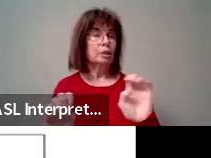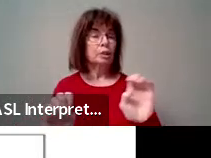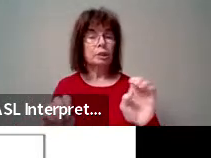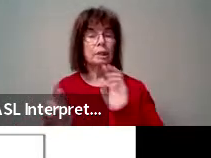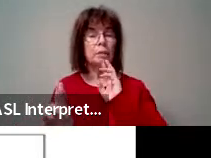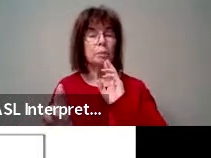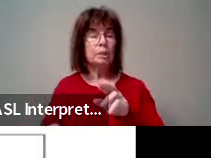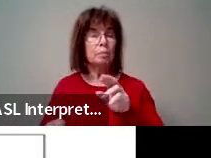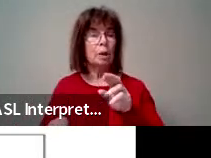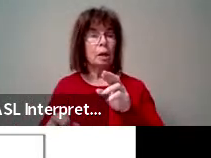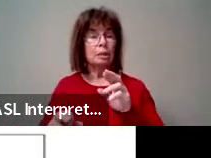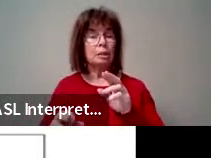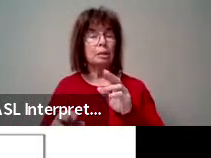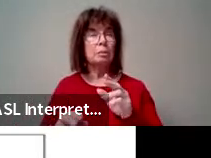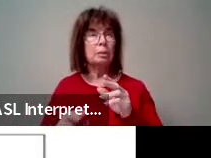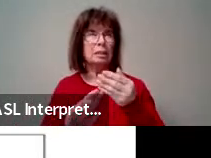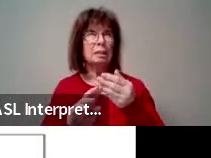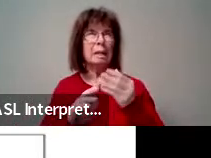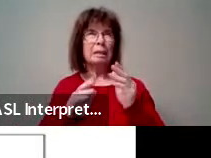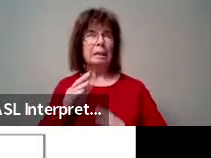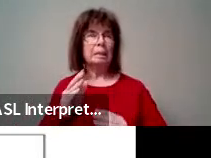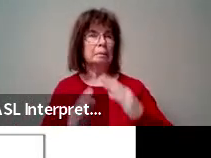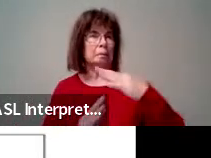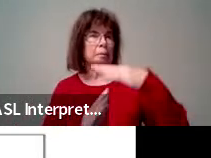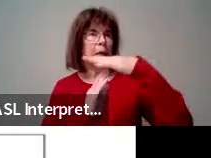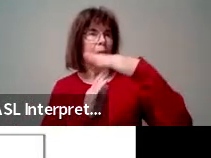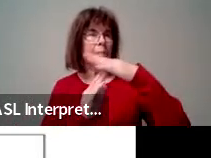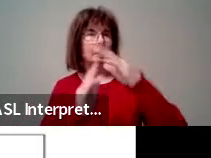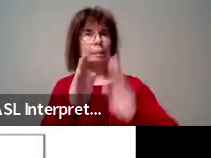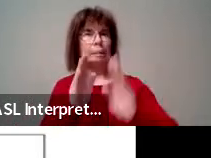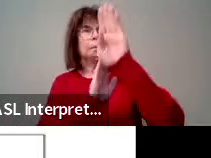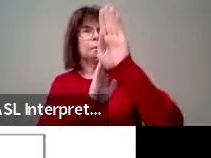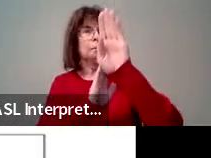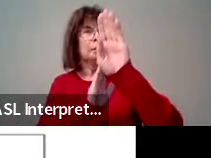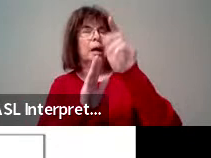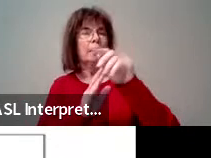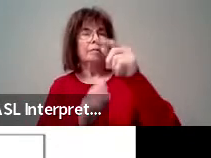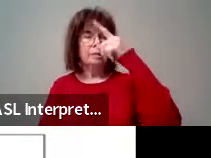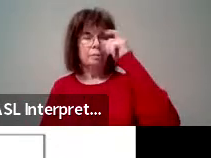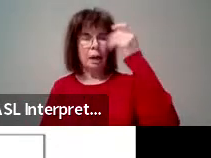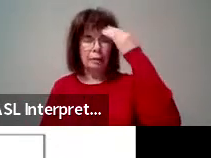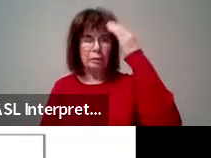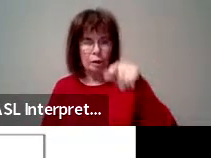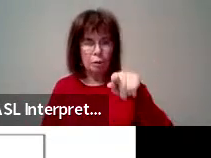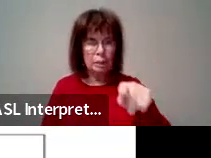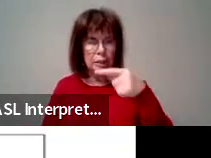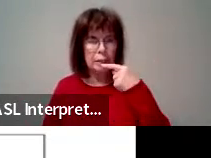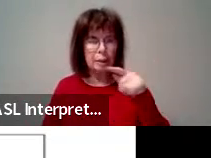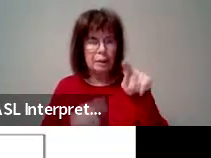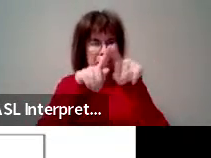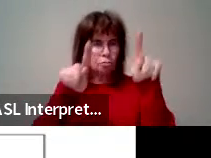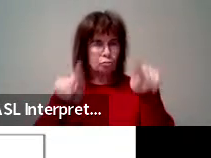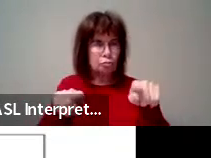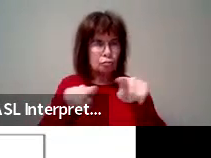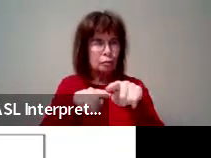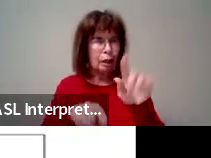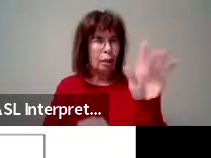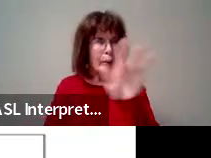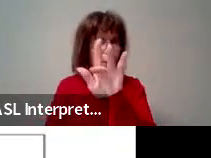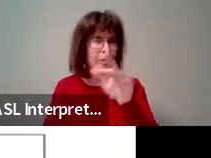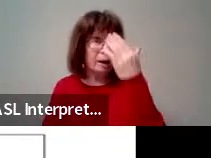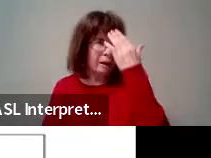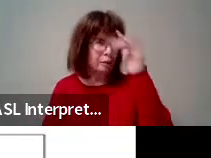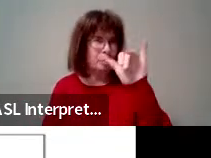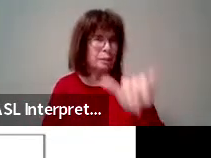the height of summer. I don't know what's here, but it looks like the slide didn't reproduce very well.